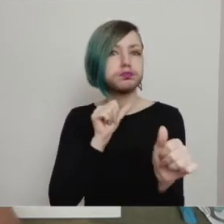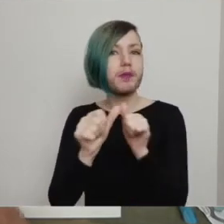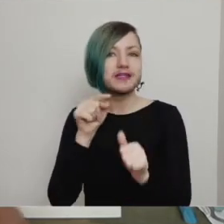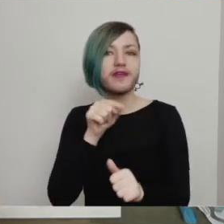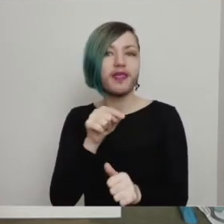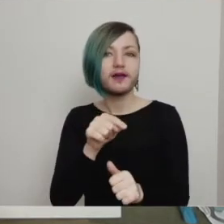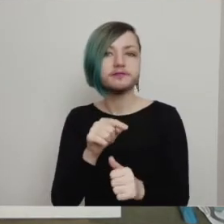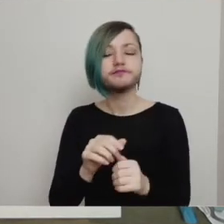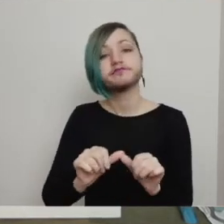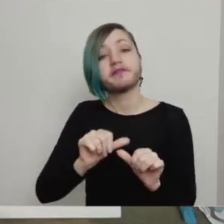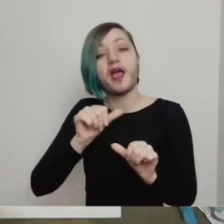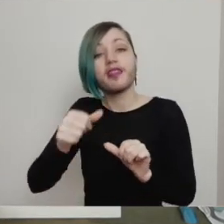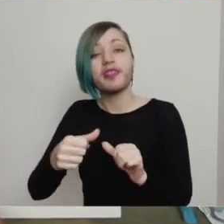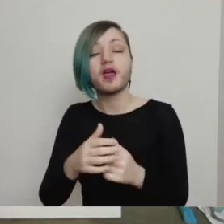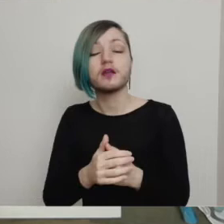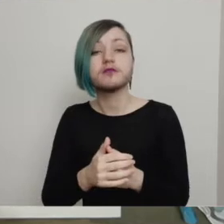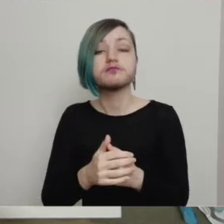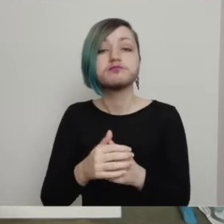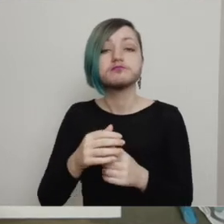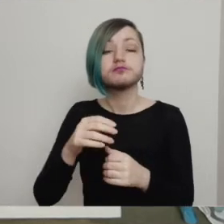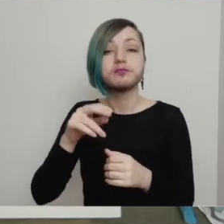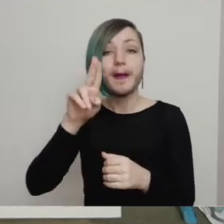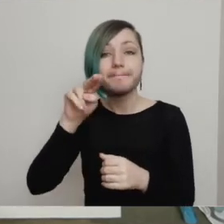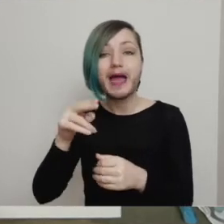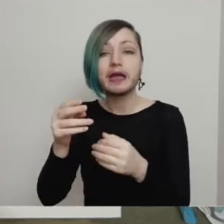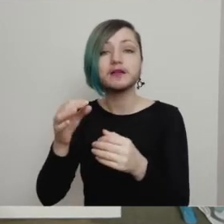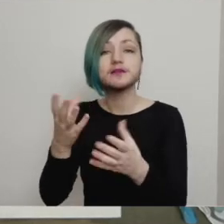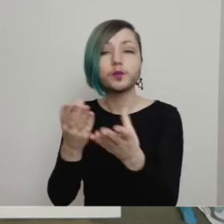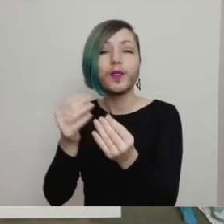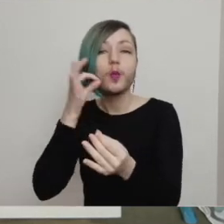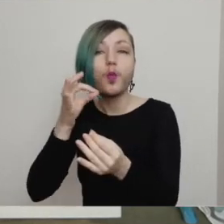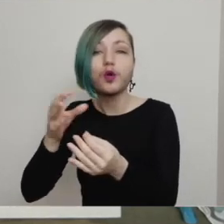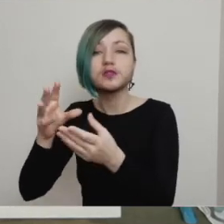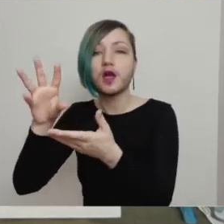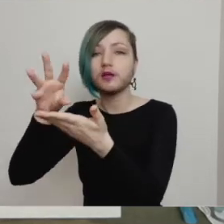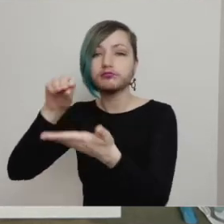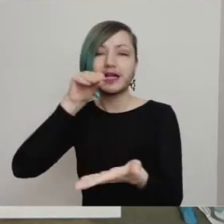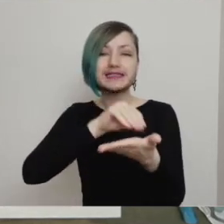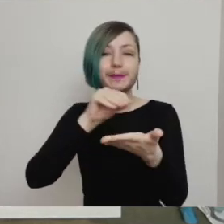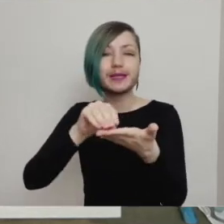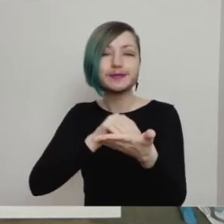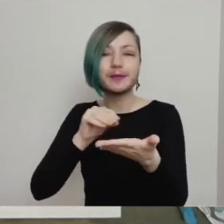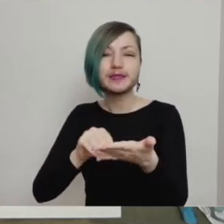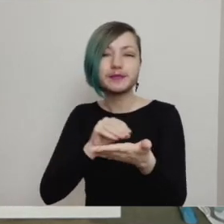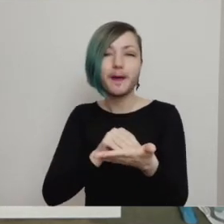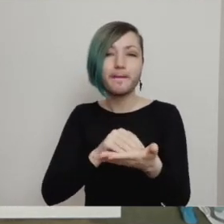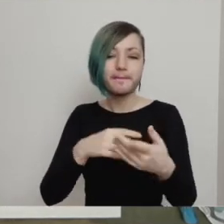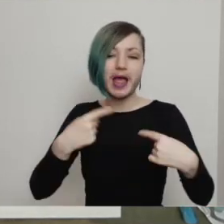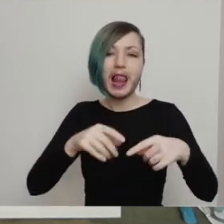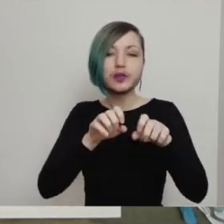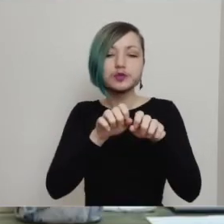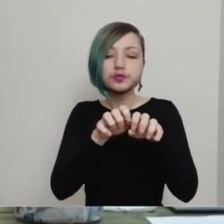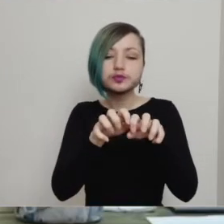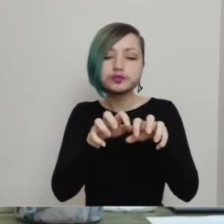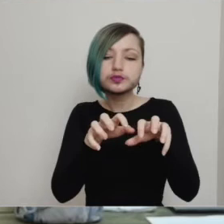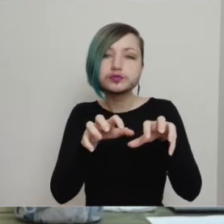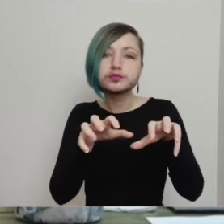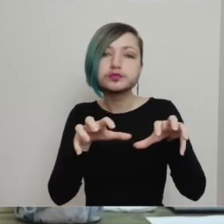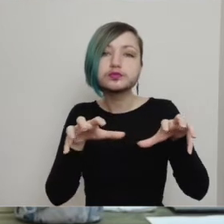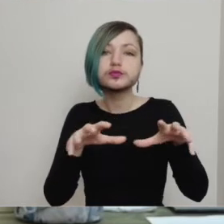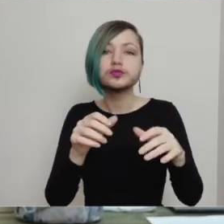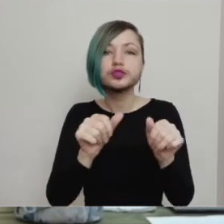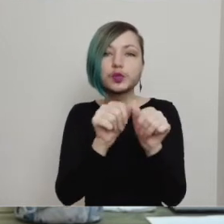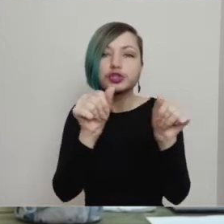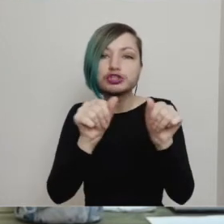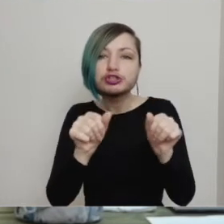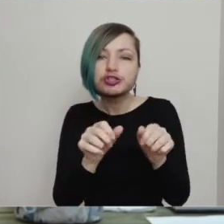dabbed some watered down paint onto that surface and kind of let it do its thing and just let the kind of shapes unfold